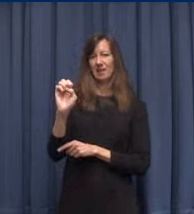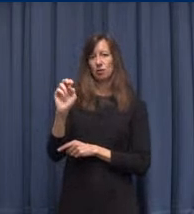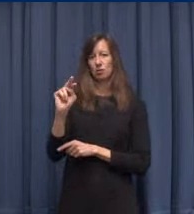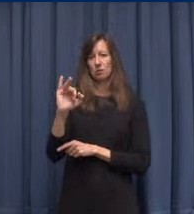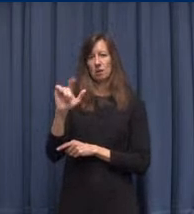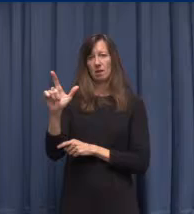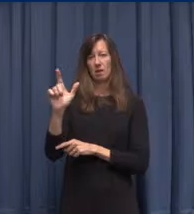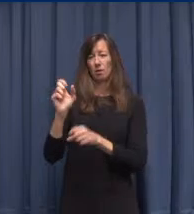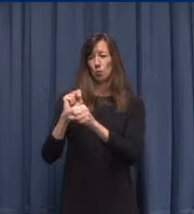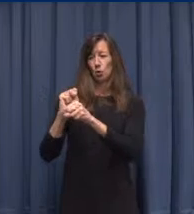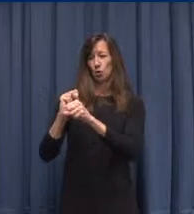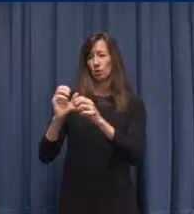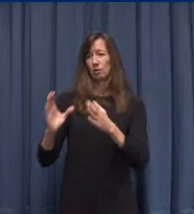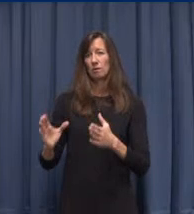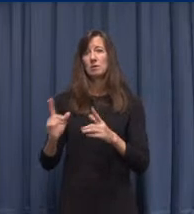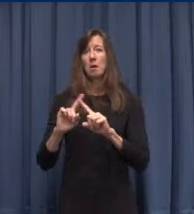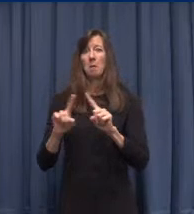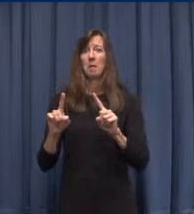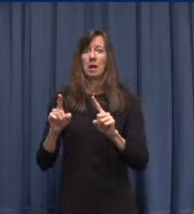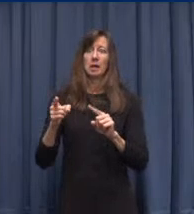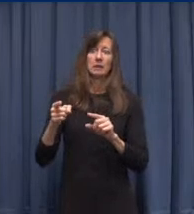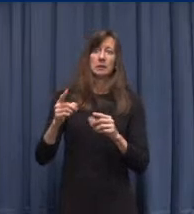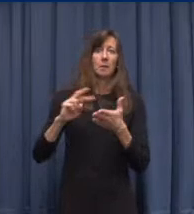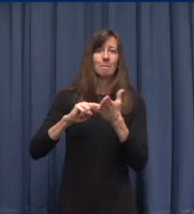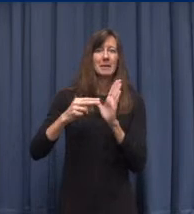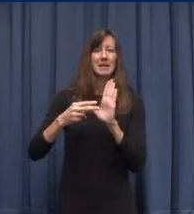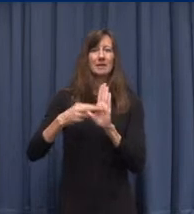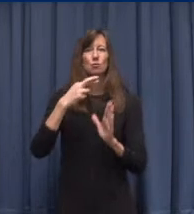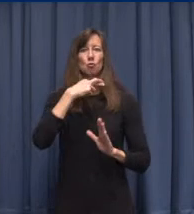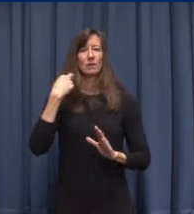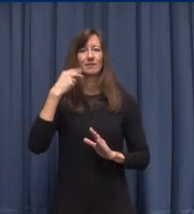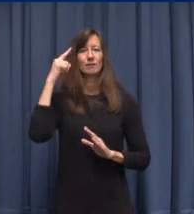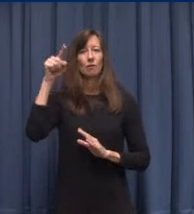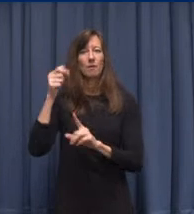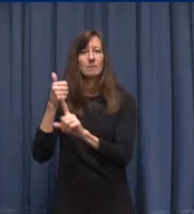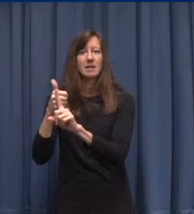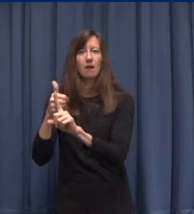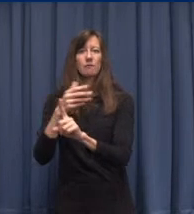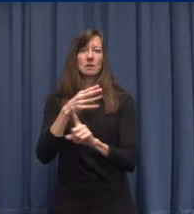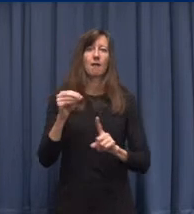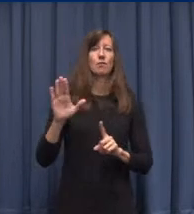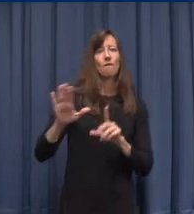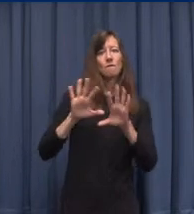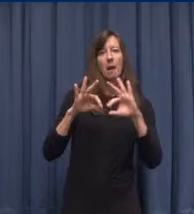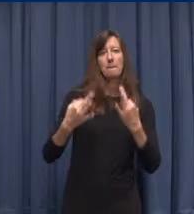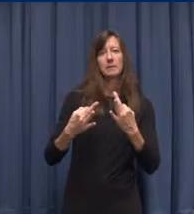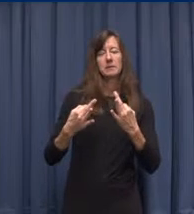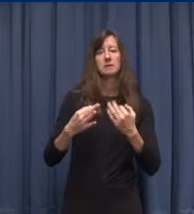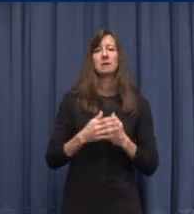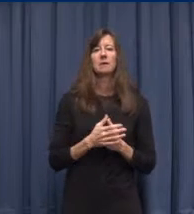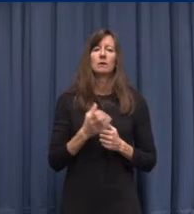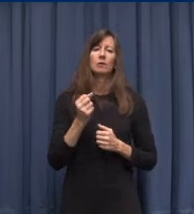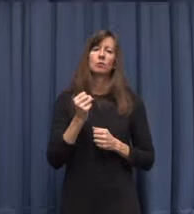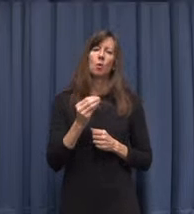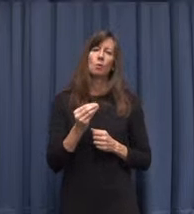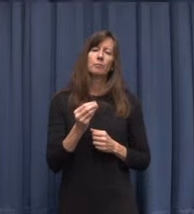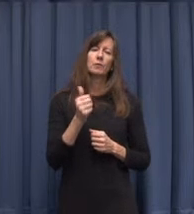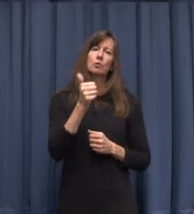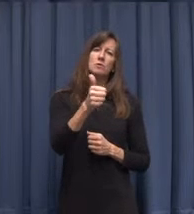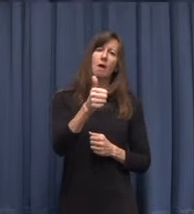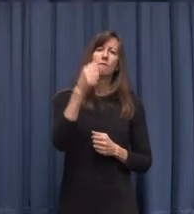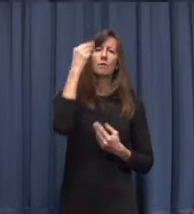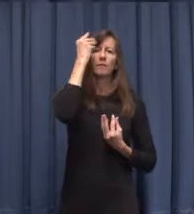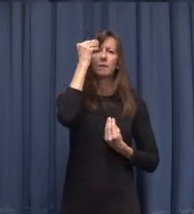themselves or their family at risk. So if not for yourself, think about also